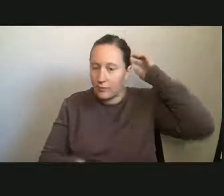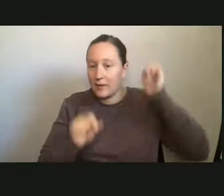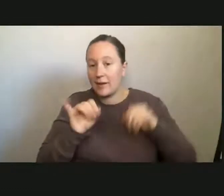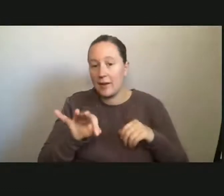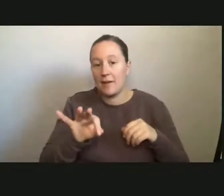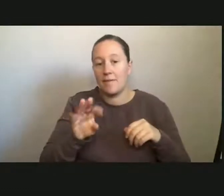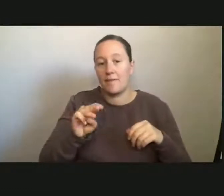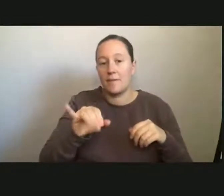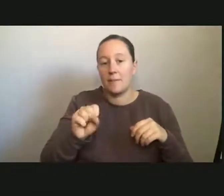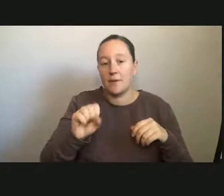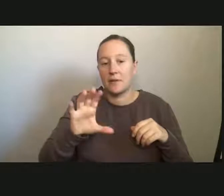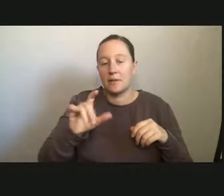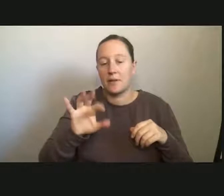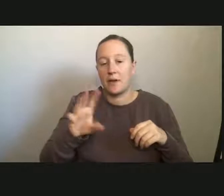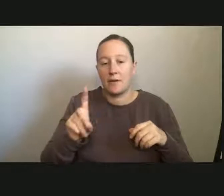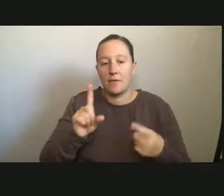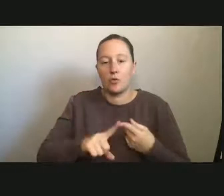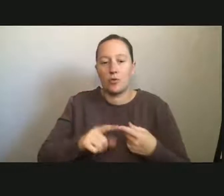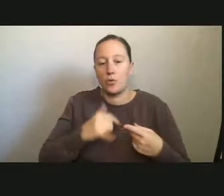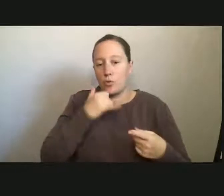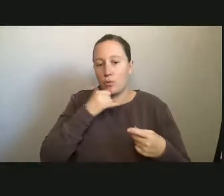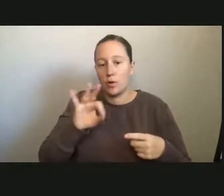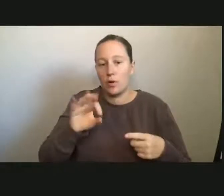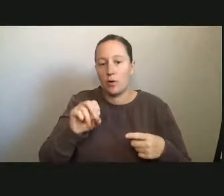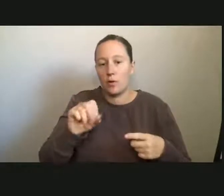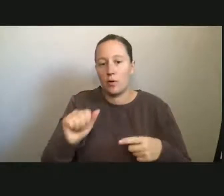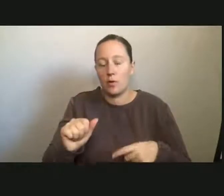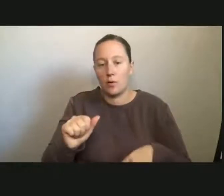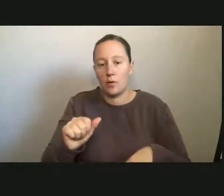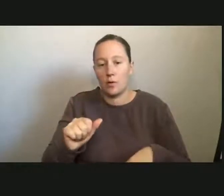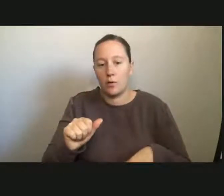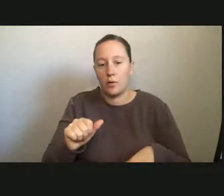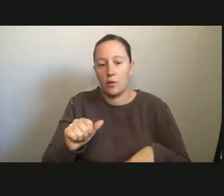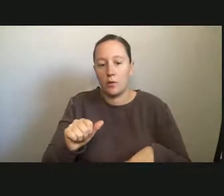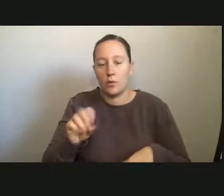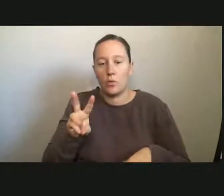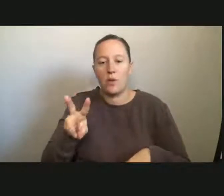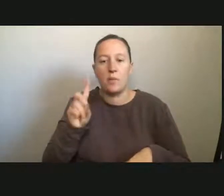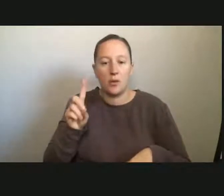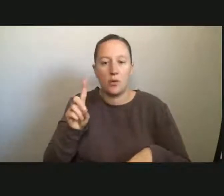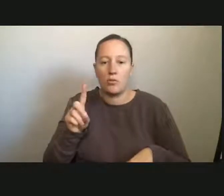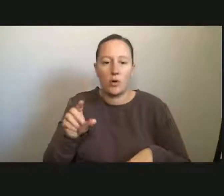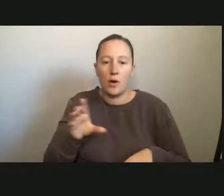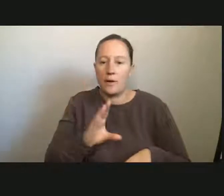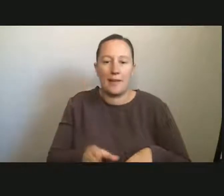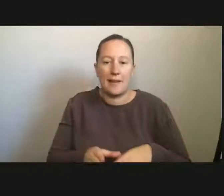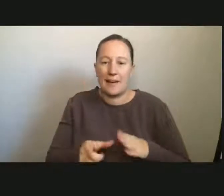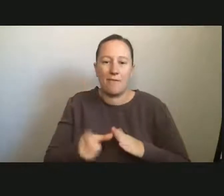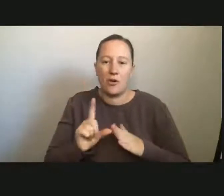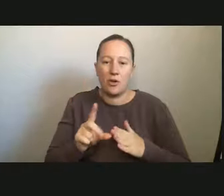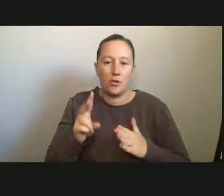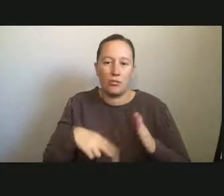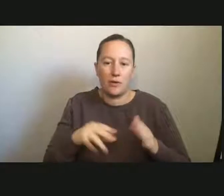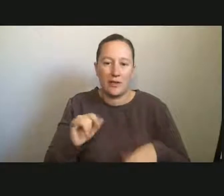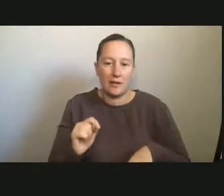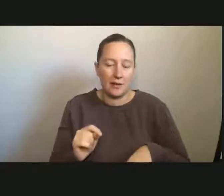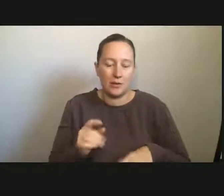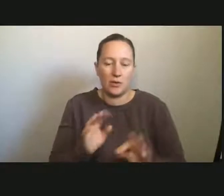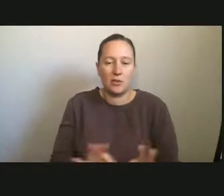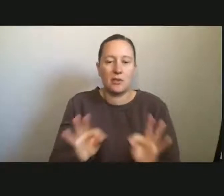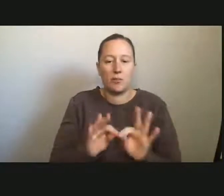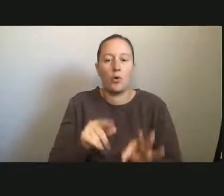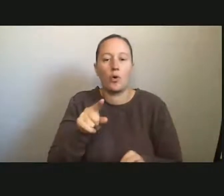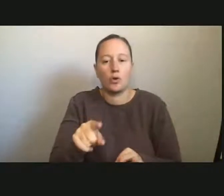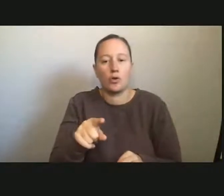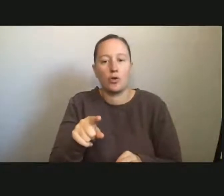misclassified to the incorrect FOA will be administratively withdrawn, and they won't even be reviewed. So it's important that you get